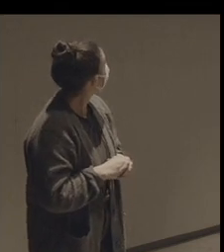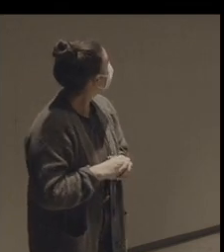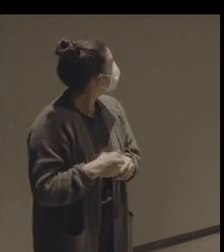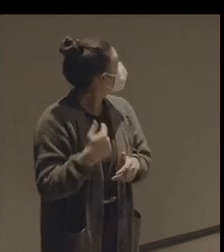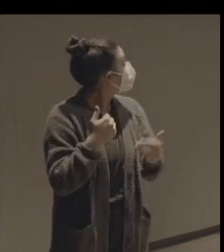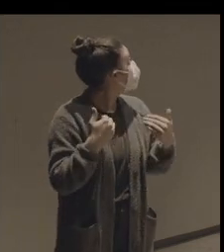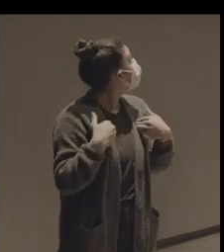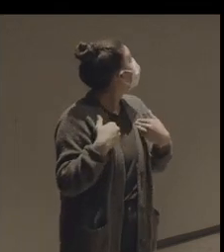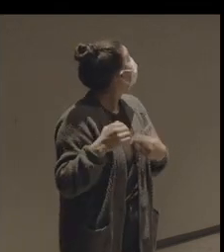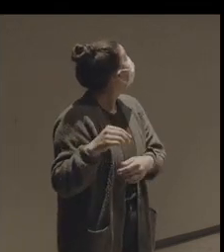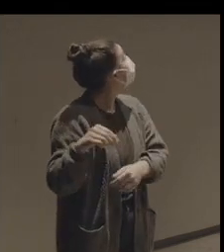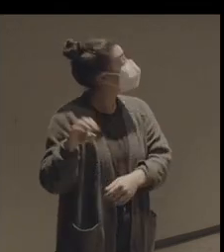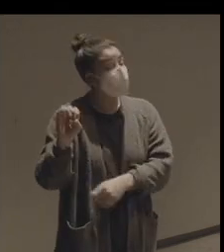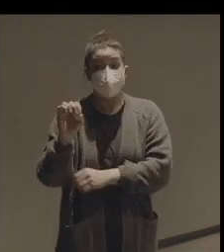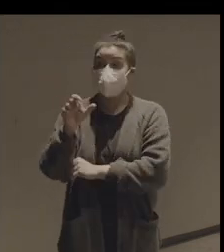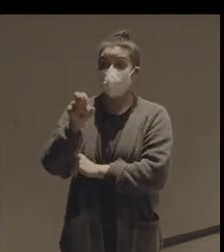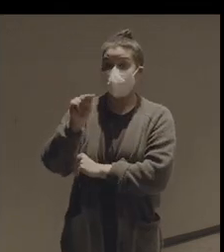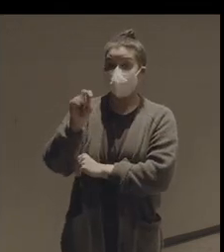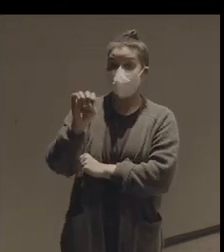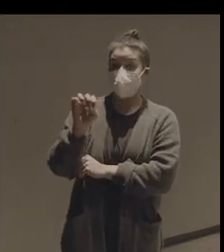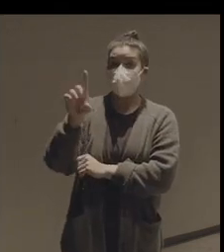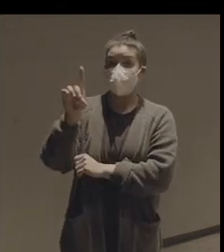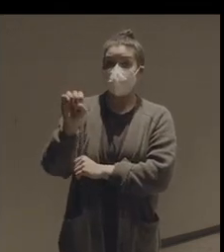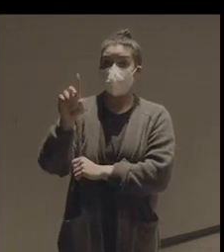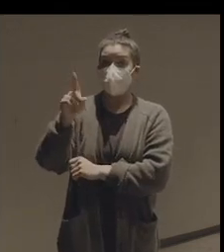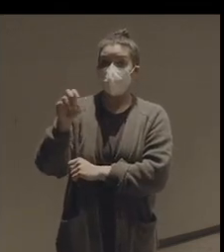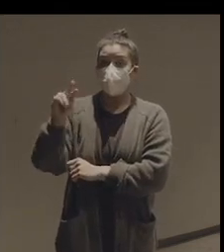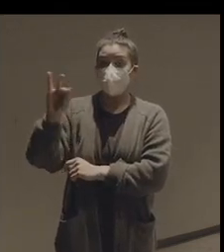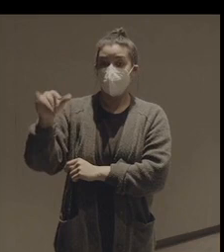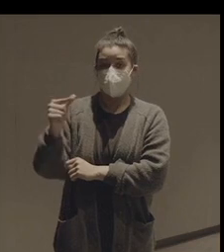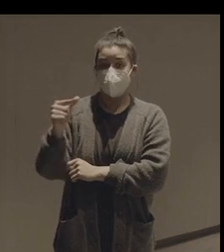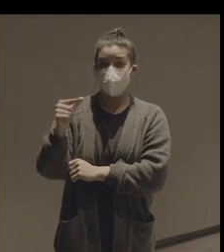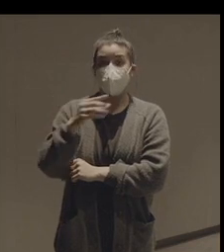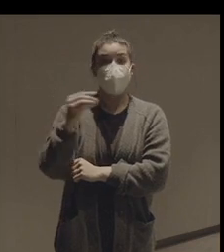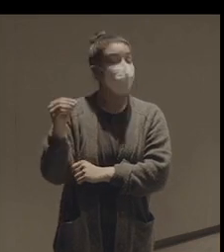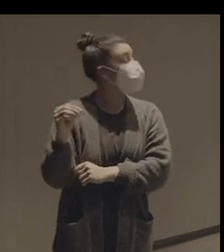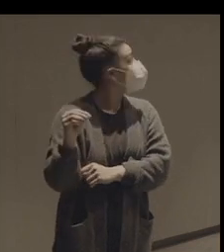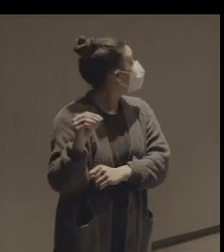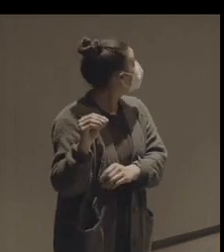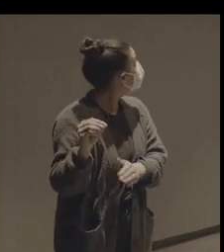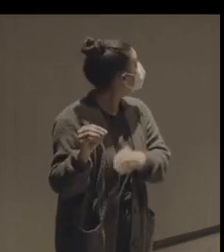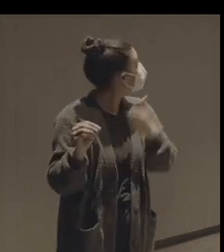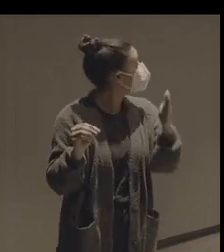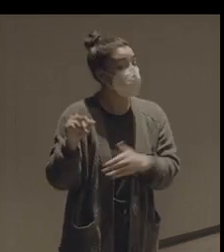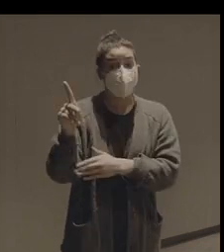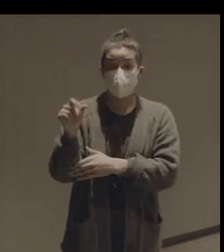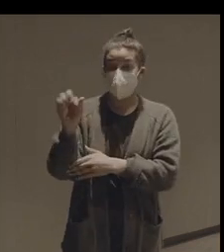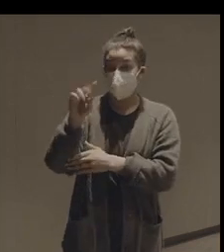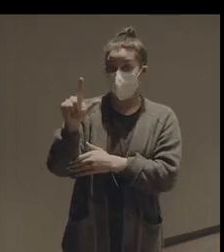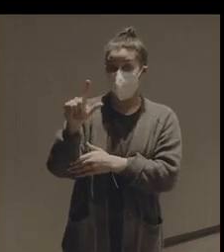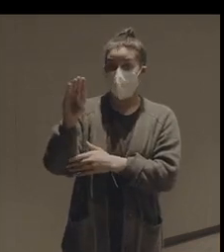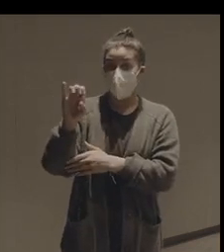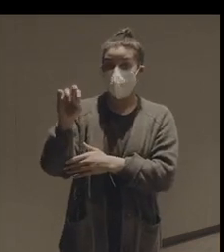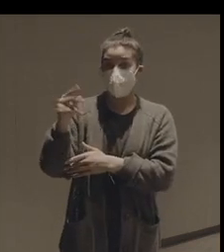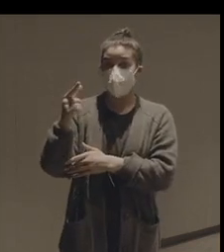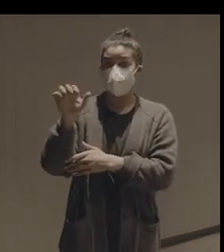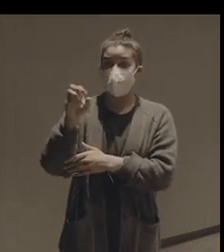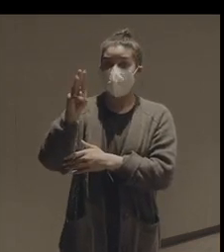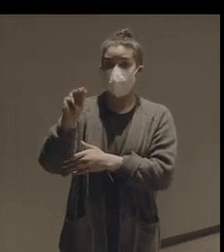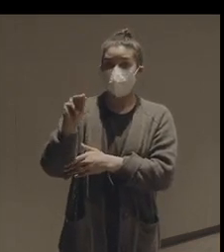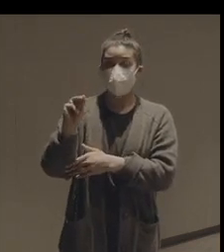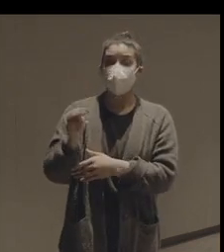Coast abstract expressionist work from 59 next to a Carl Benjamin piece called Inter from